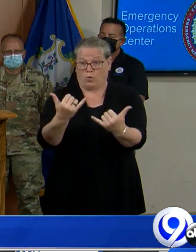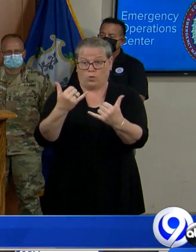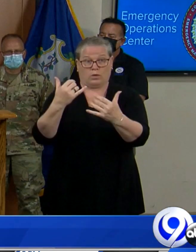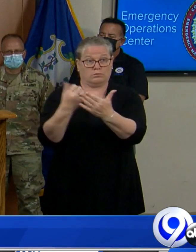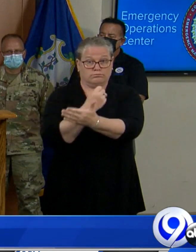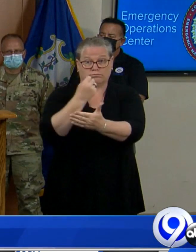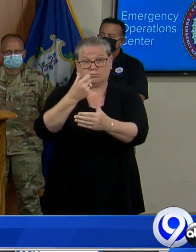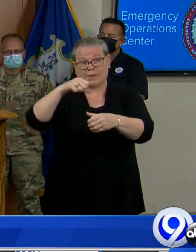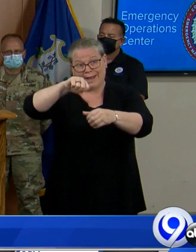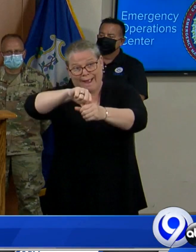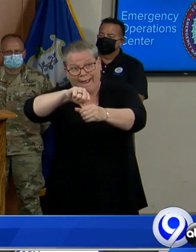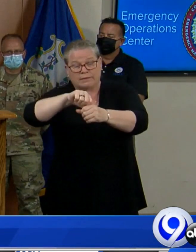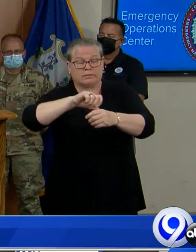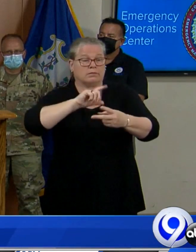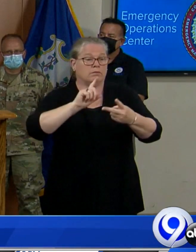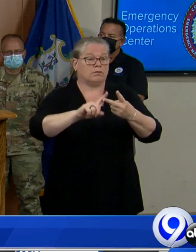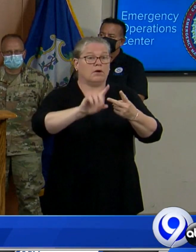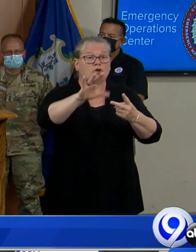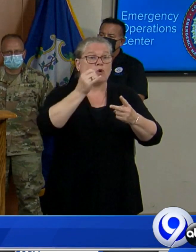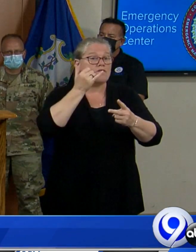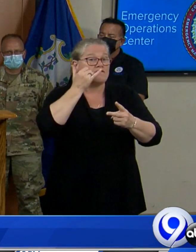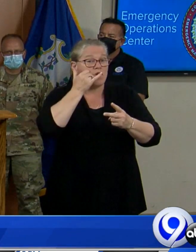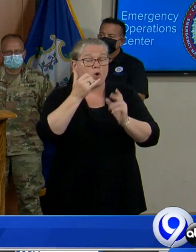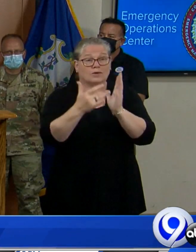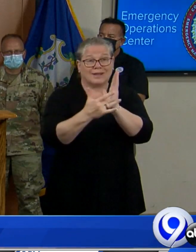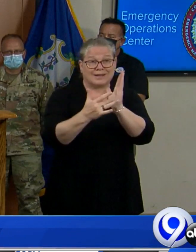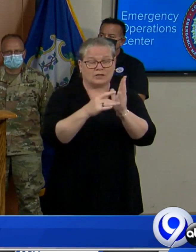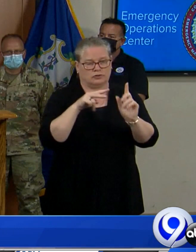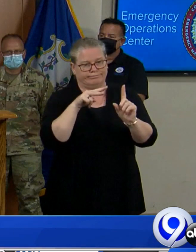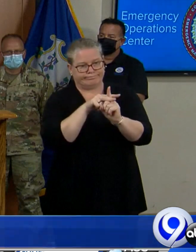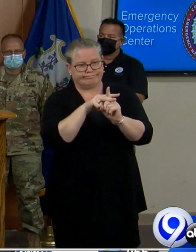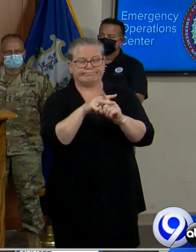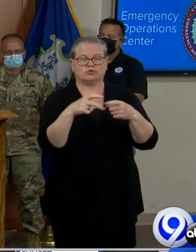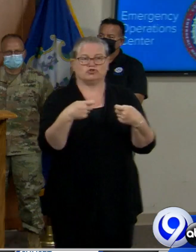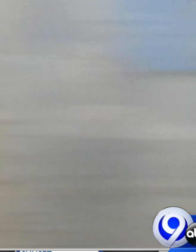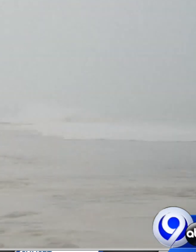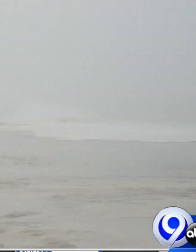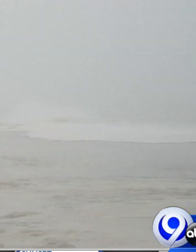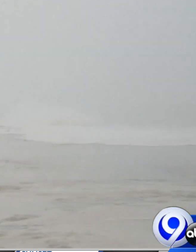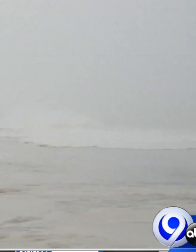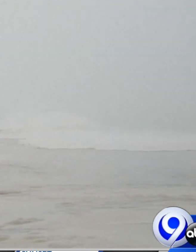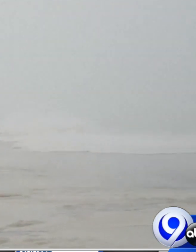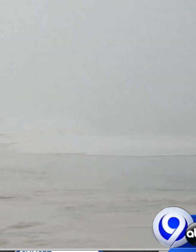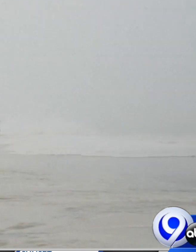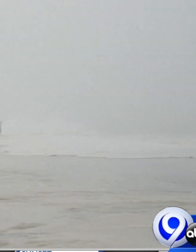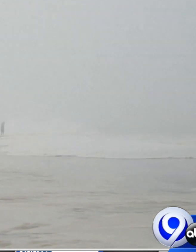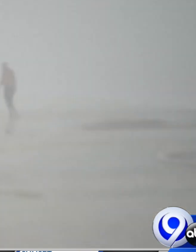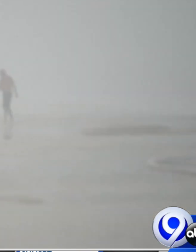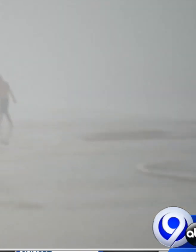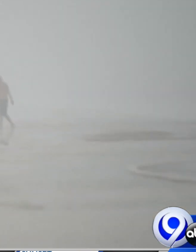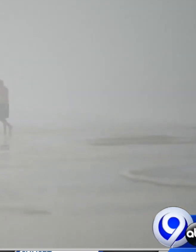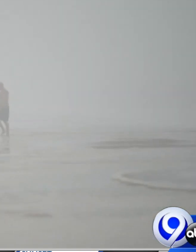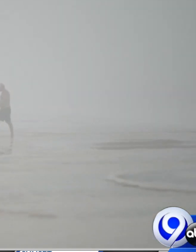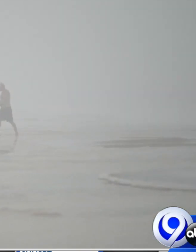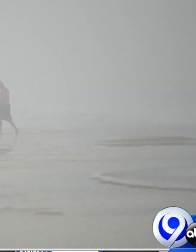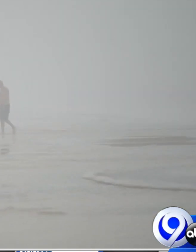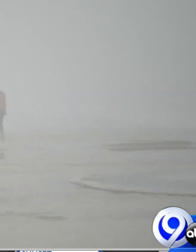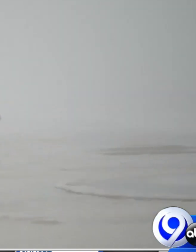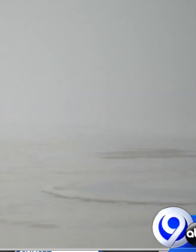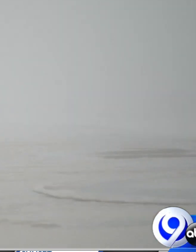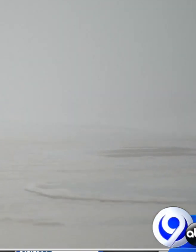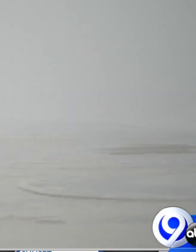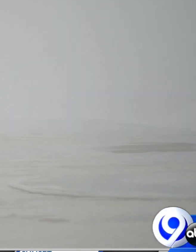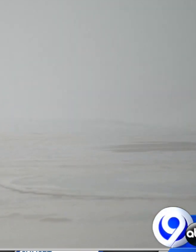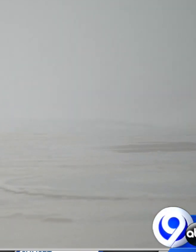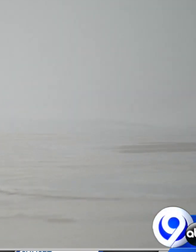your phones all charged. Make sure you have 3, 4, 5 days worth of food. Henri forecast to slow